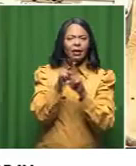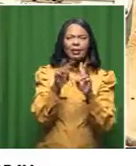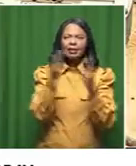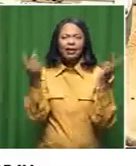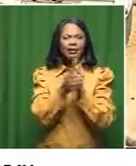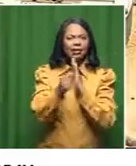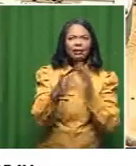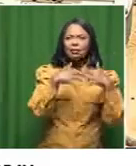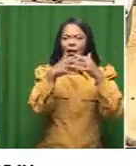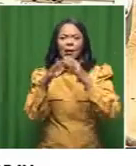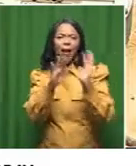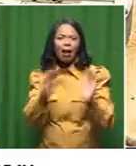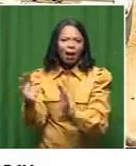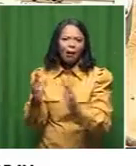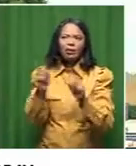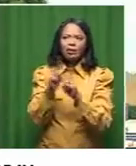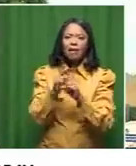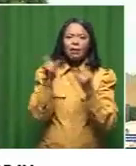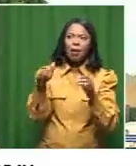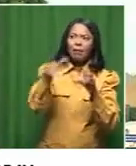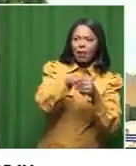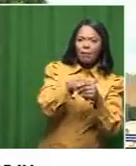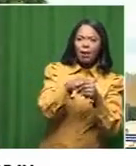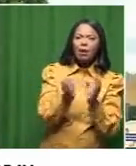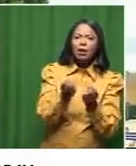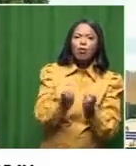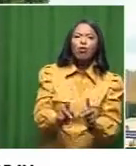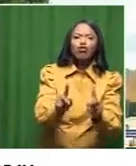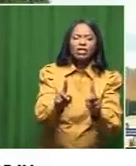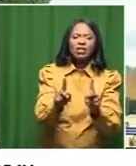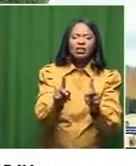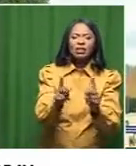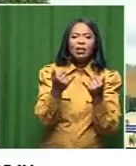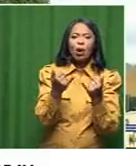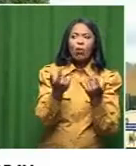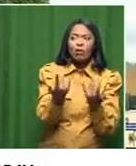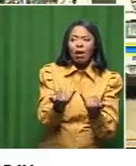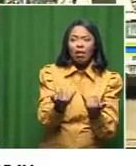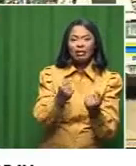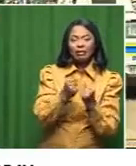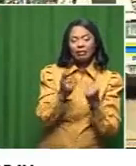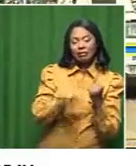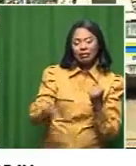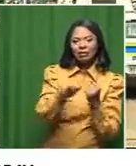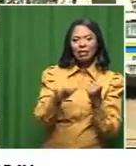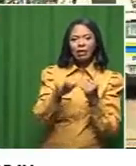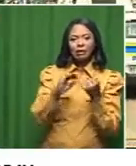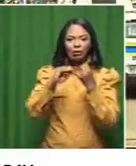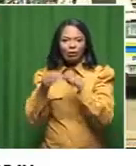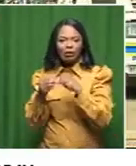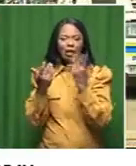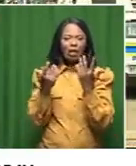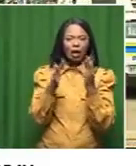a space and create a space that's inspiring and safe. So in our space right now, we're a mixed development,